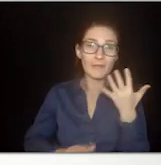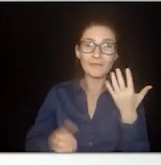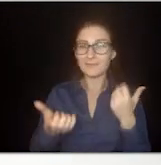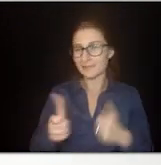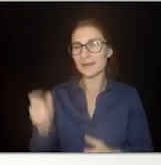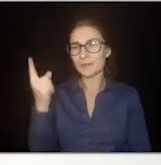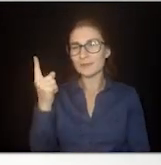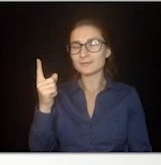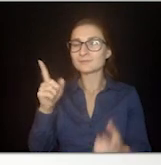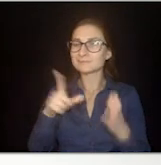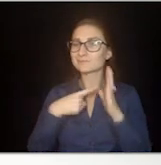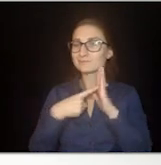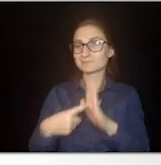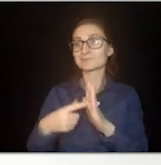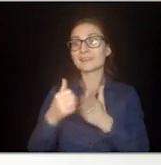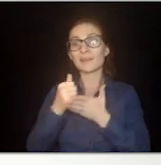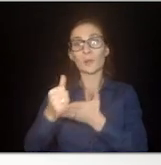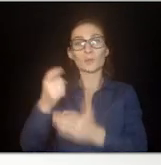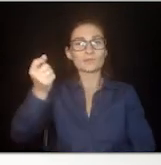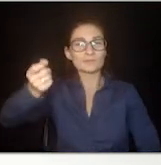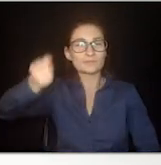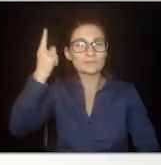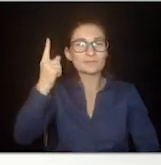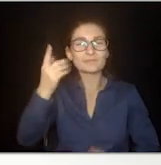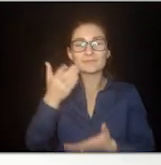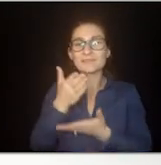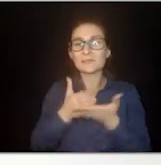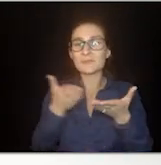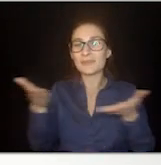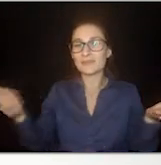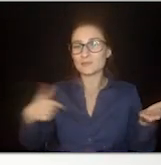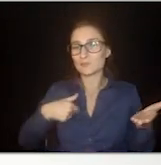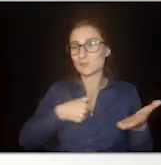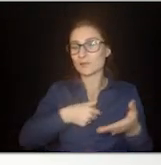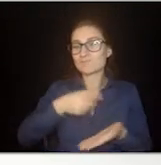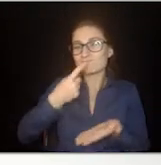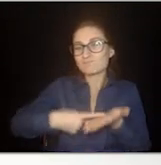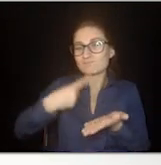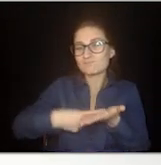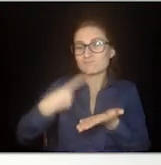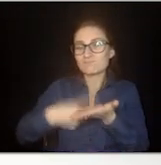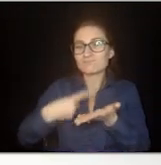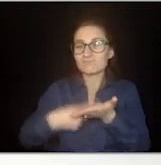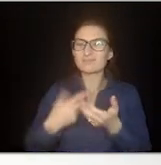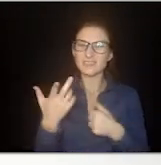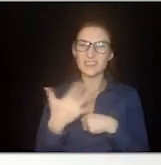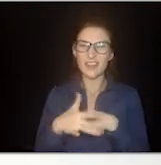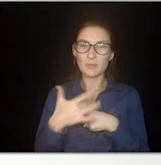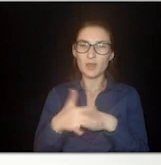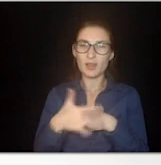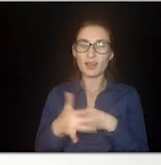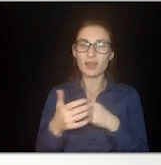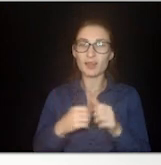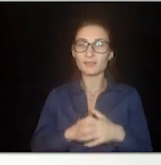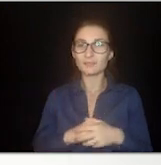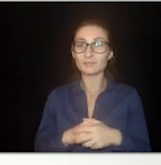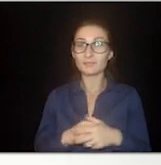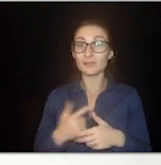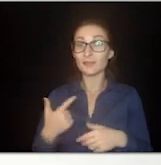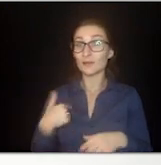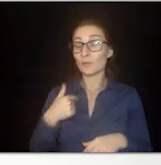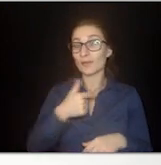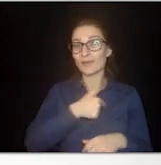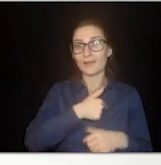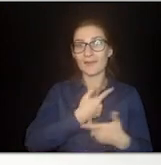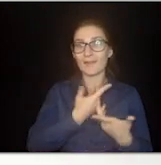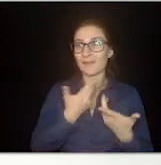teacher whoever and to help voc- them understand some of the things that By we've moving talked her about. body to ring so bells. they're there, While and Anna- we